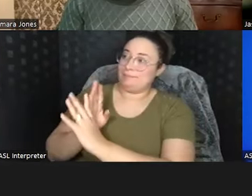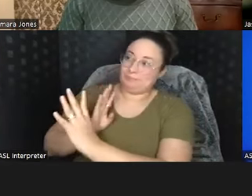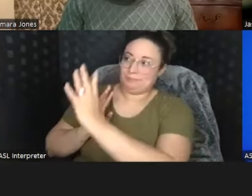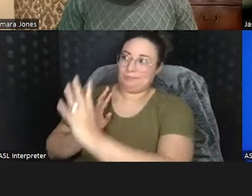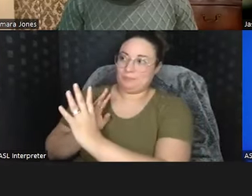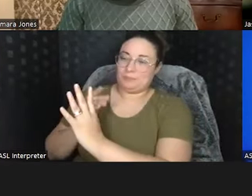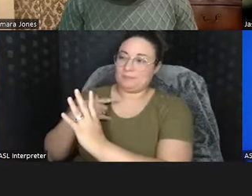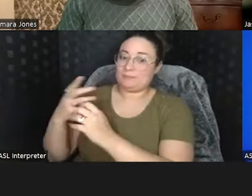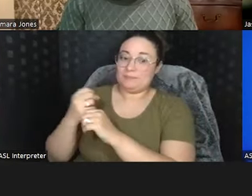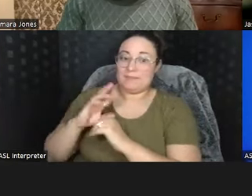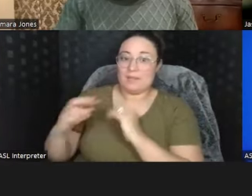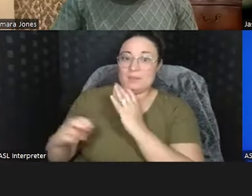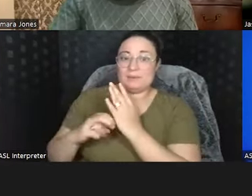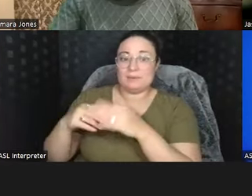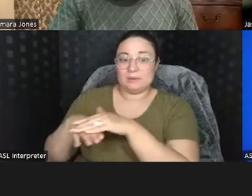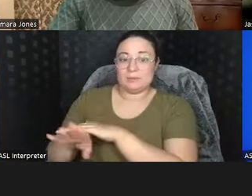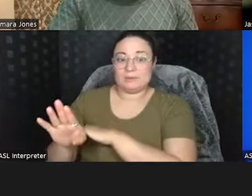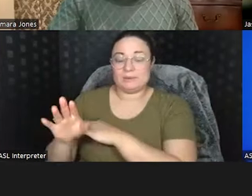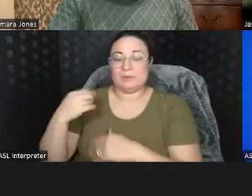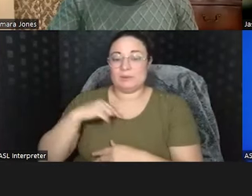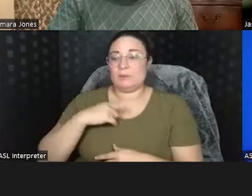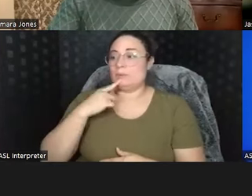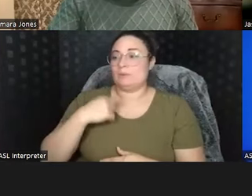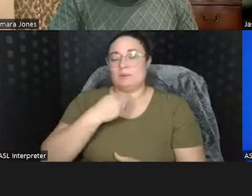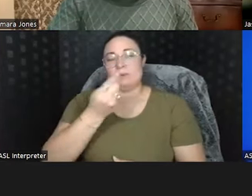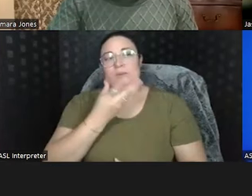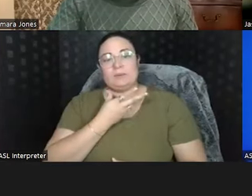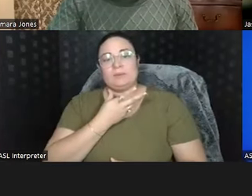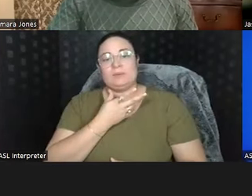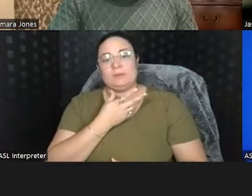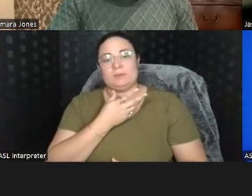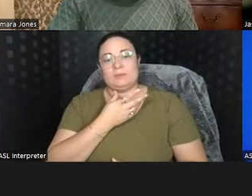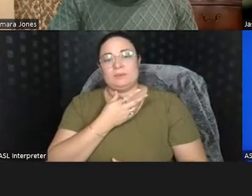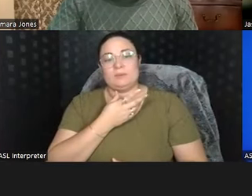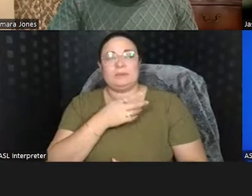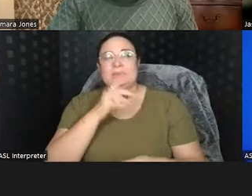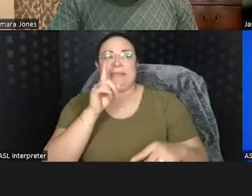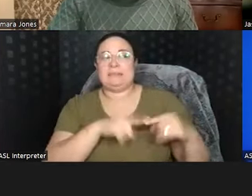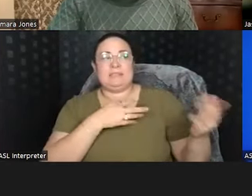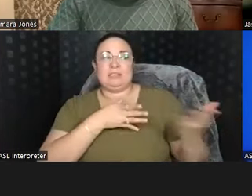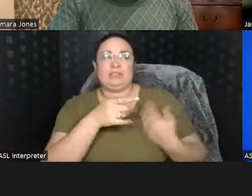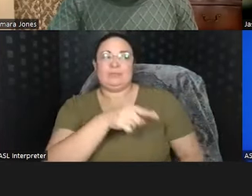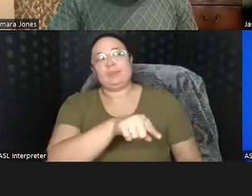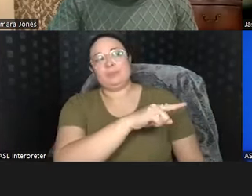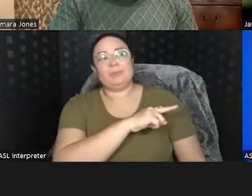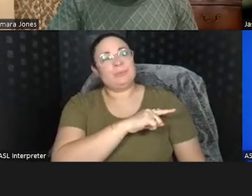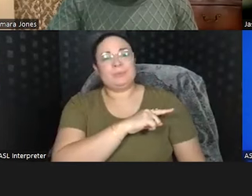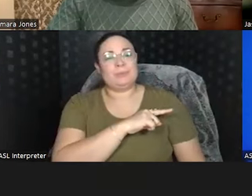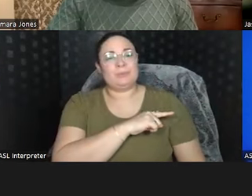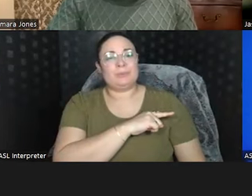get our ticket to go inside, we were told that they could not serve us, right?